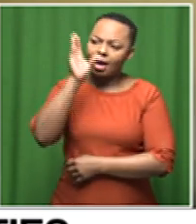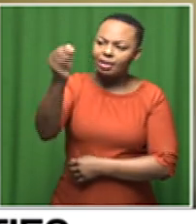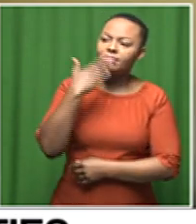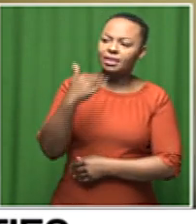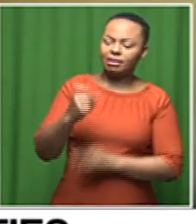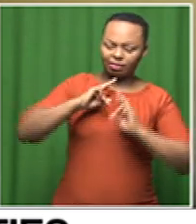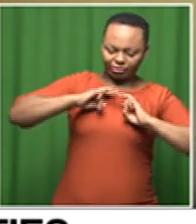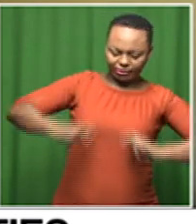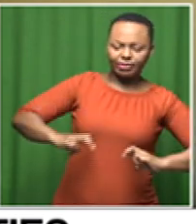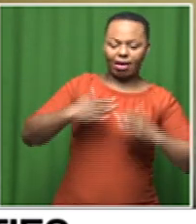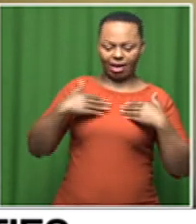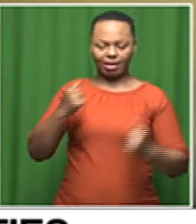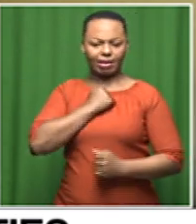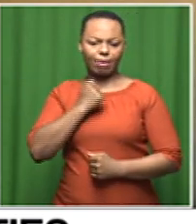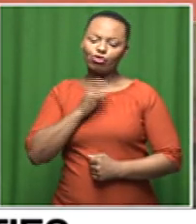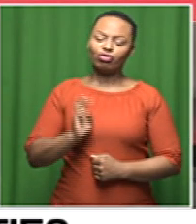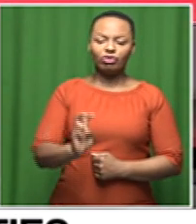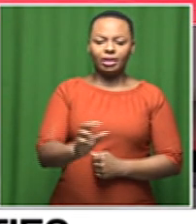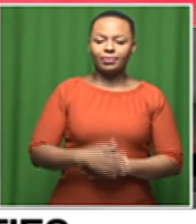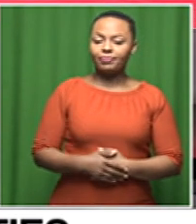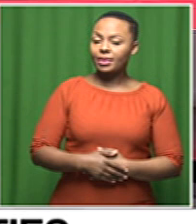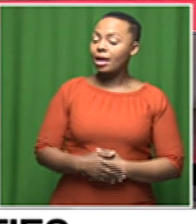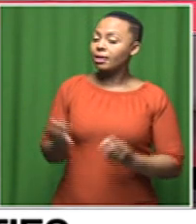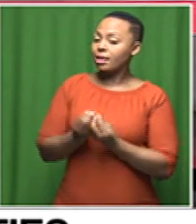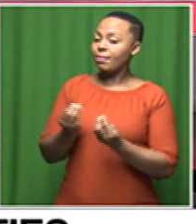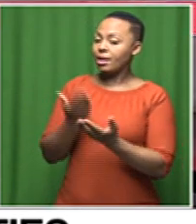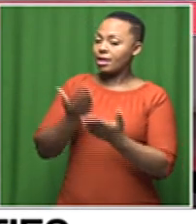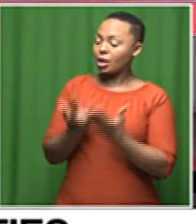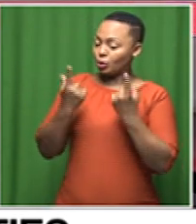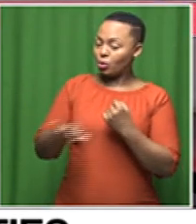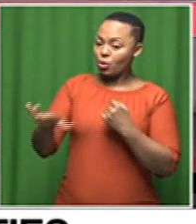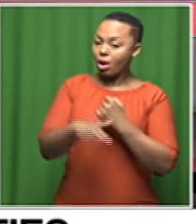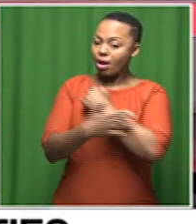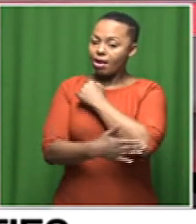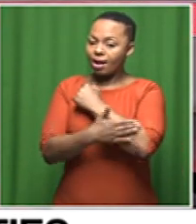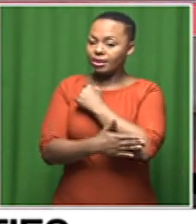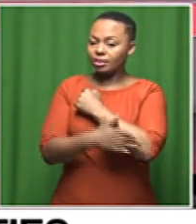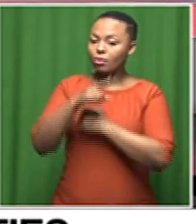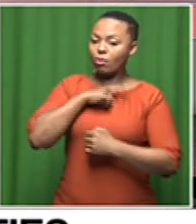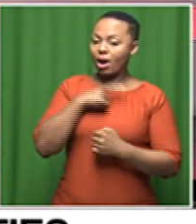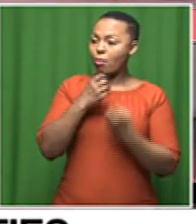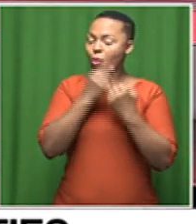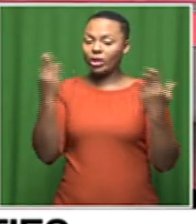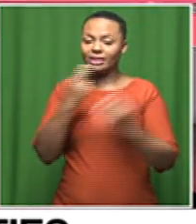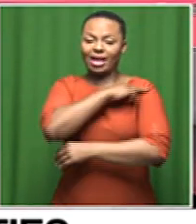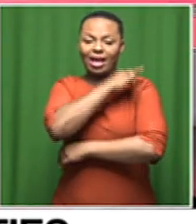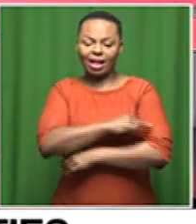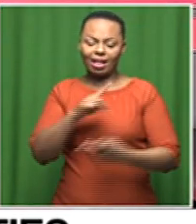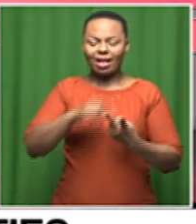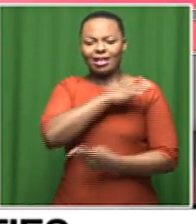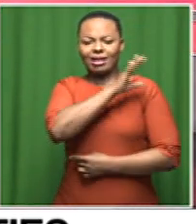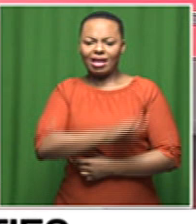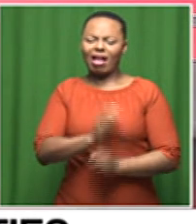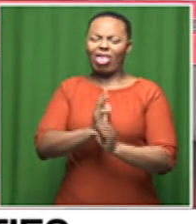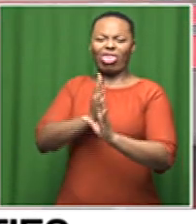Mm-hmm. Is this something that can be practically done in the country with the state of healthcare, with the number of health facilities, with the long